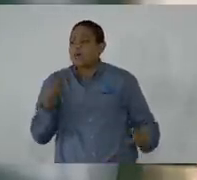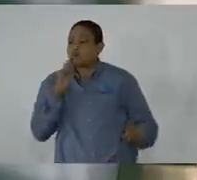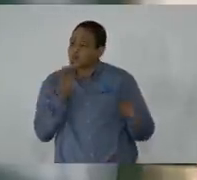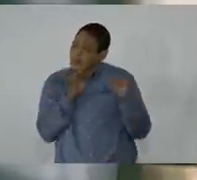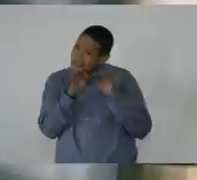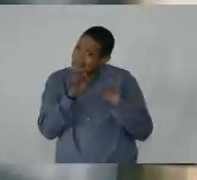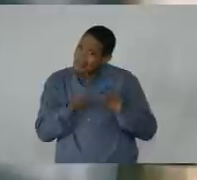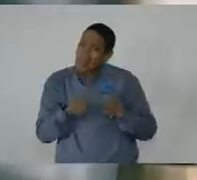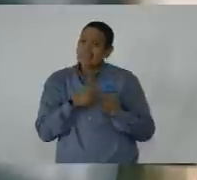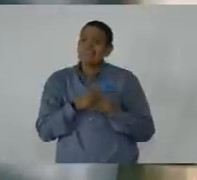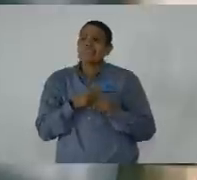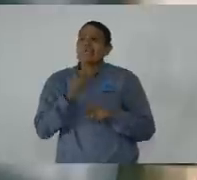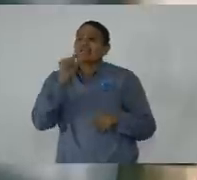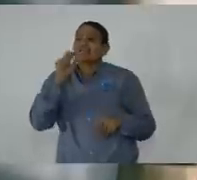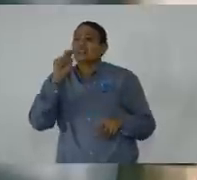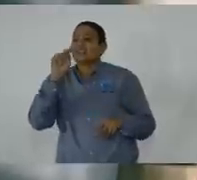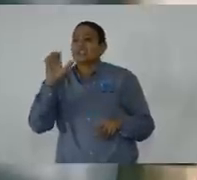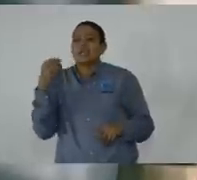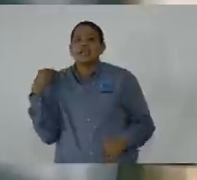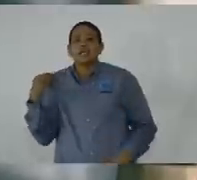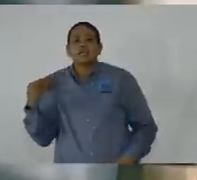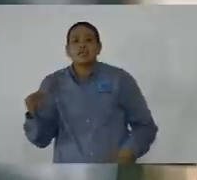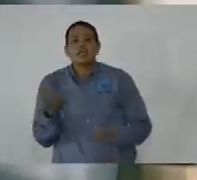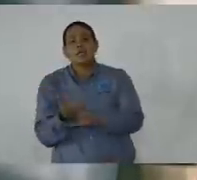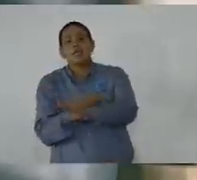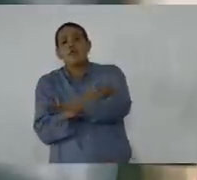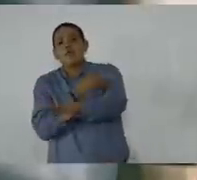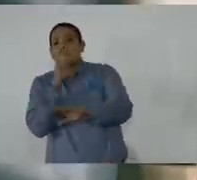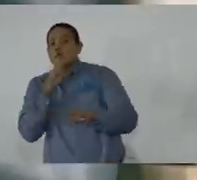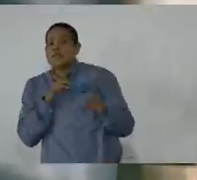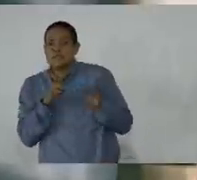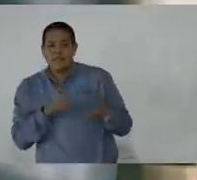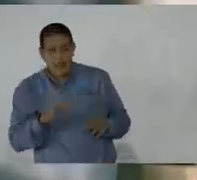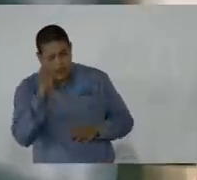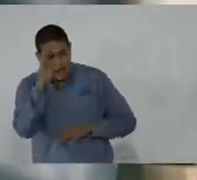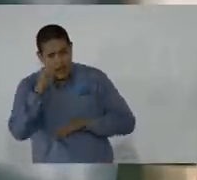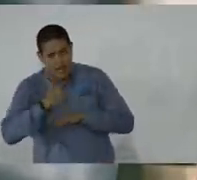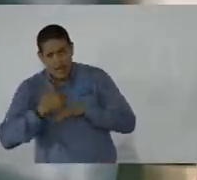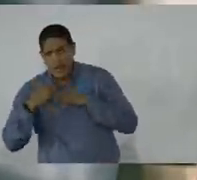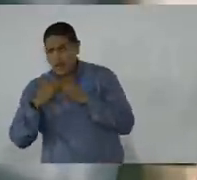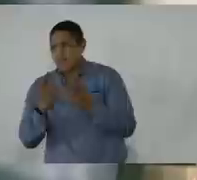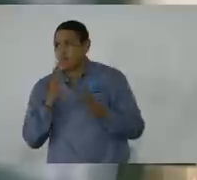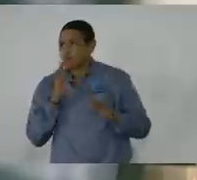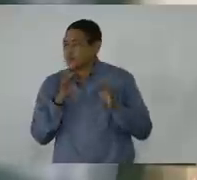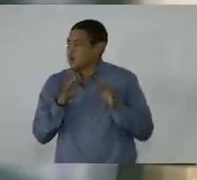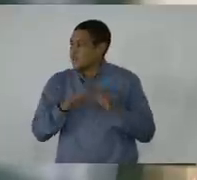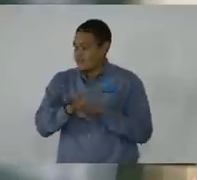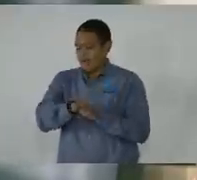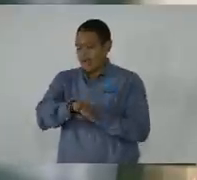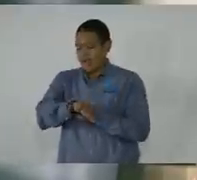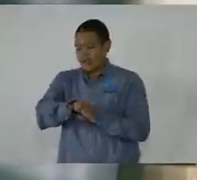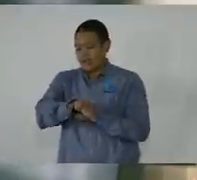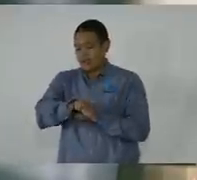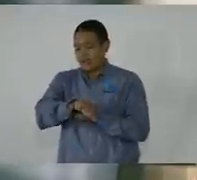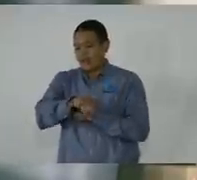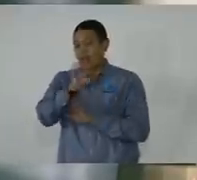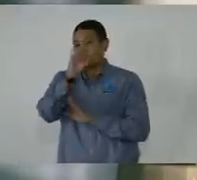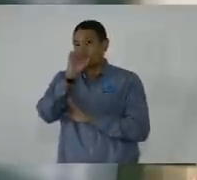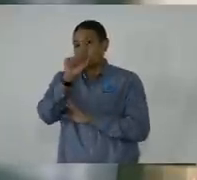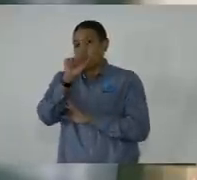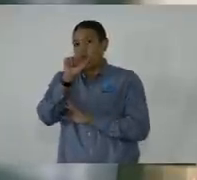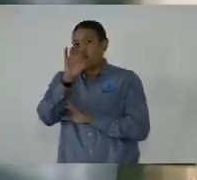define the genetic improvements, to define the innovation, to define the soil fertility, the